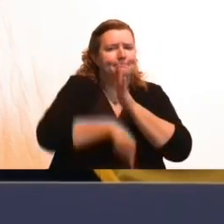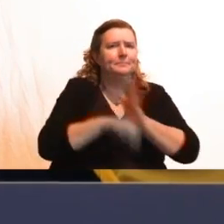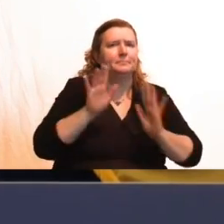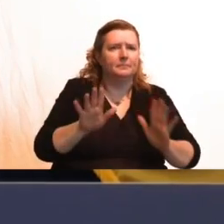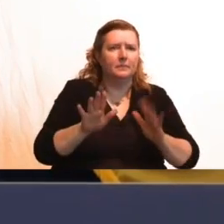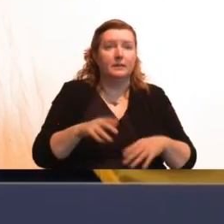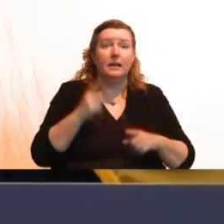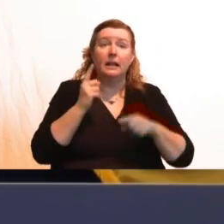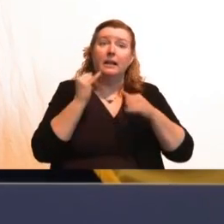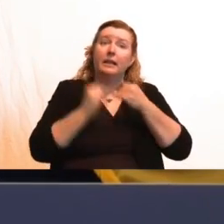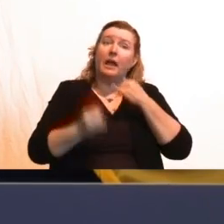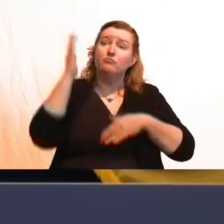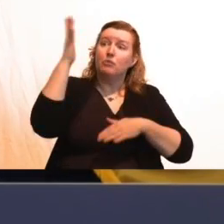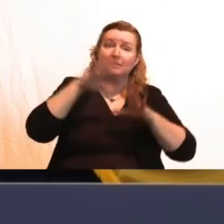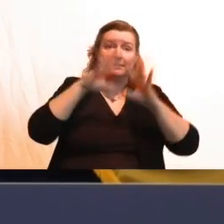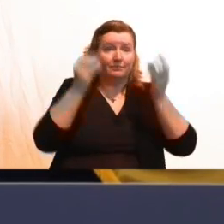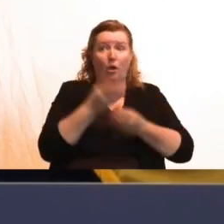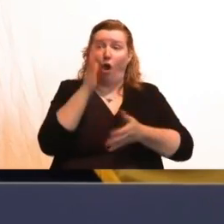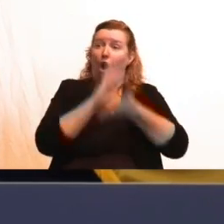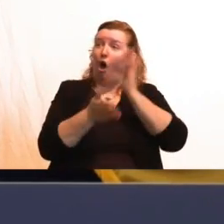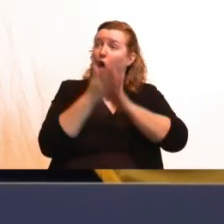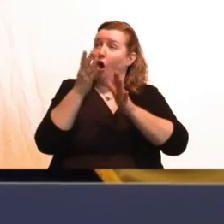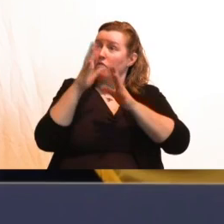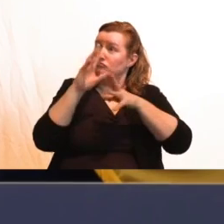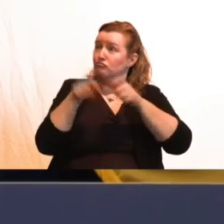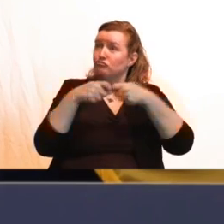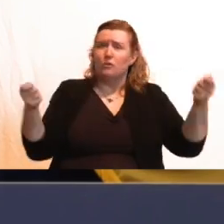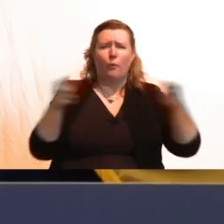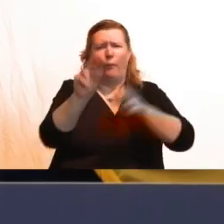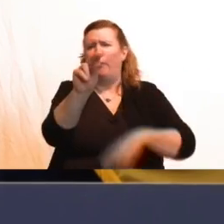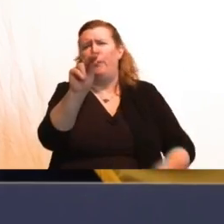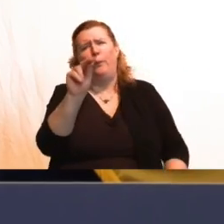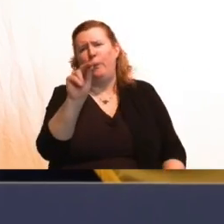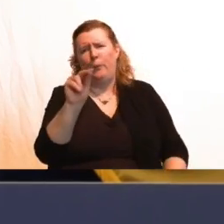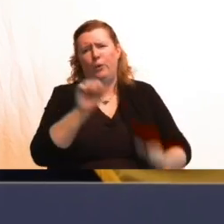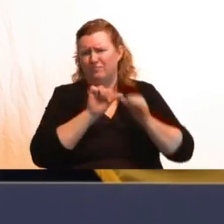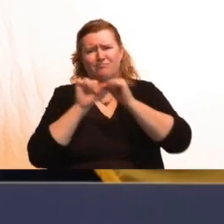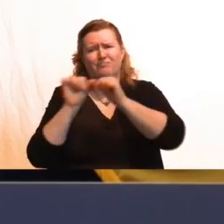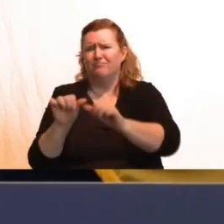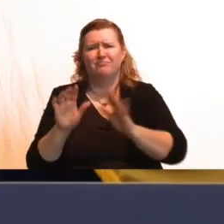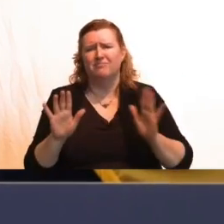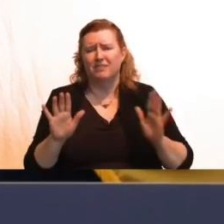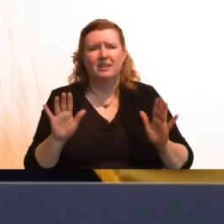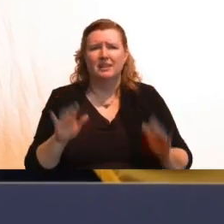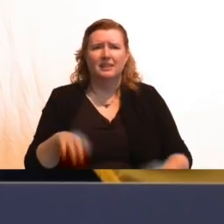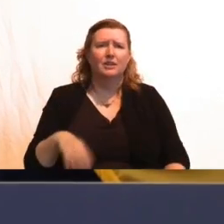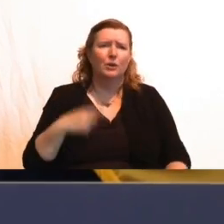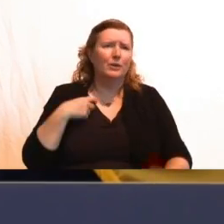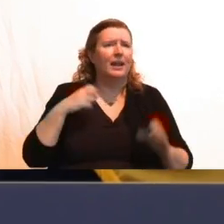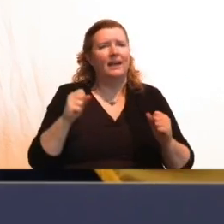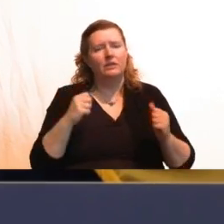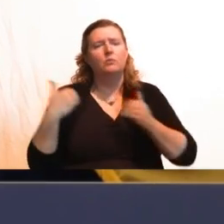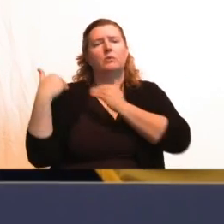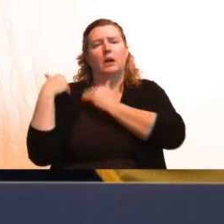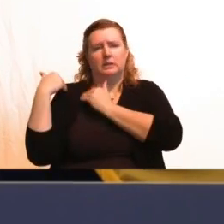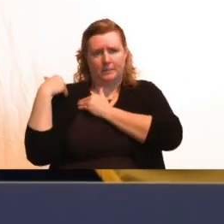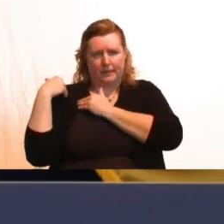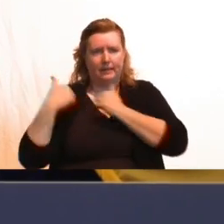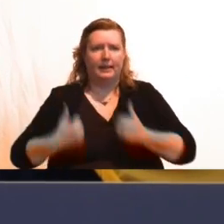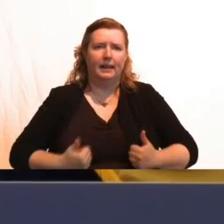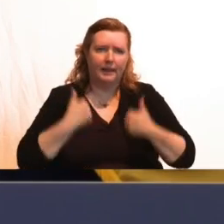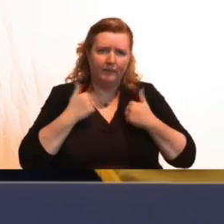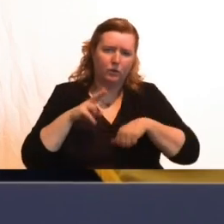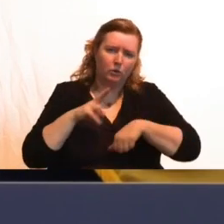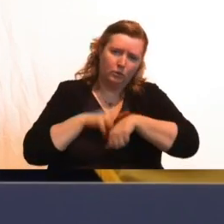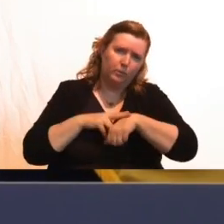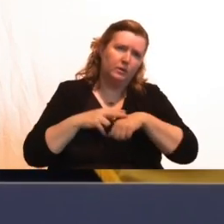can responsibly live a normal life with COVID. But an endemic means it remains in our midst. The flu is still with